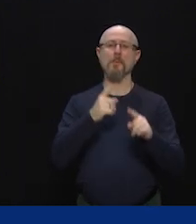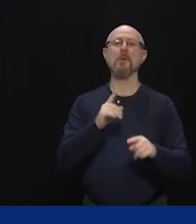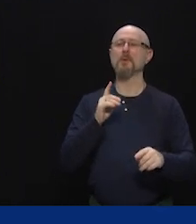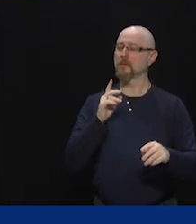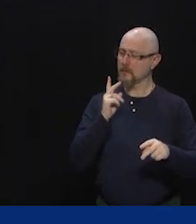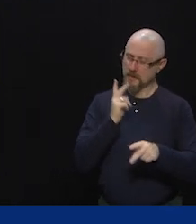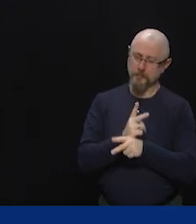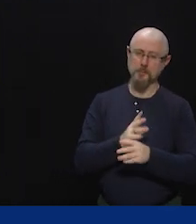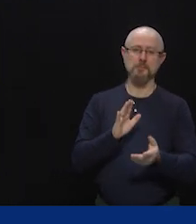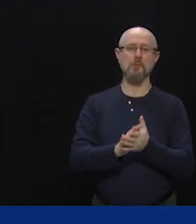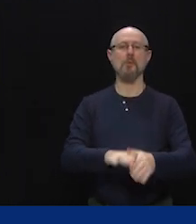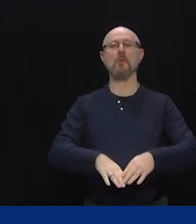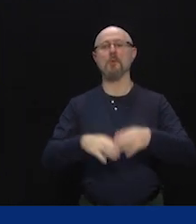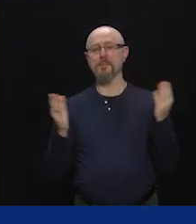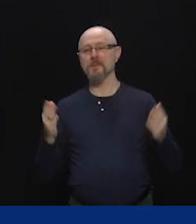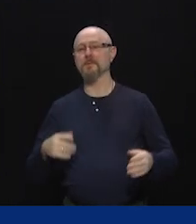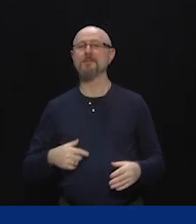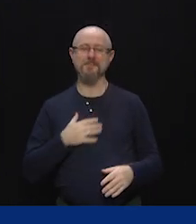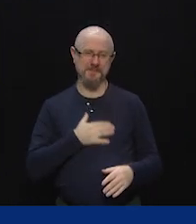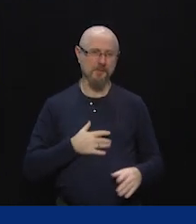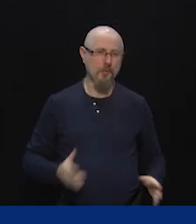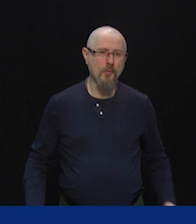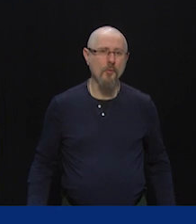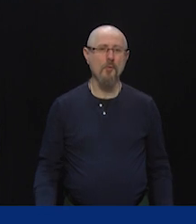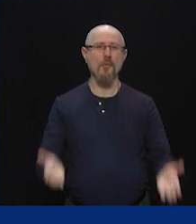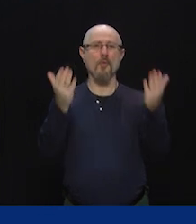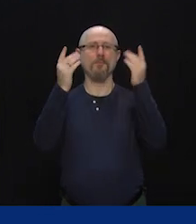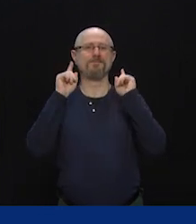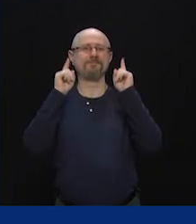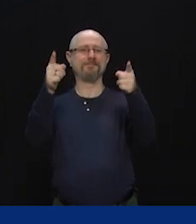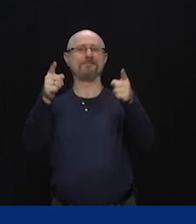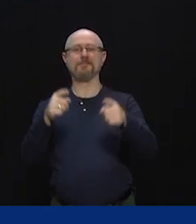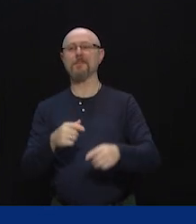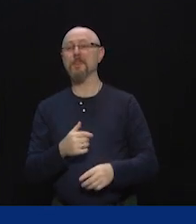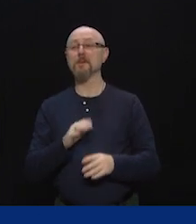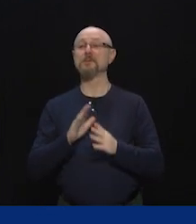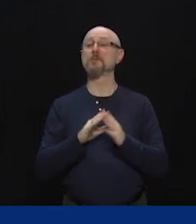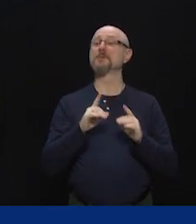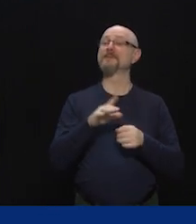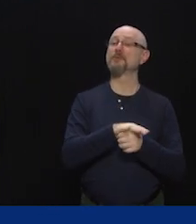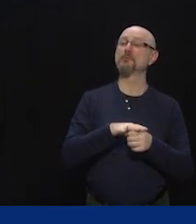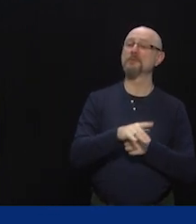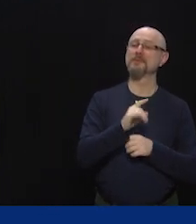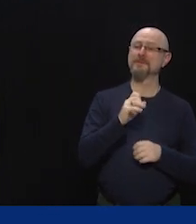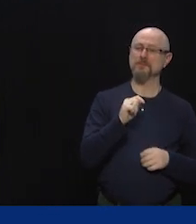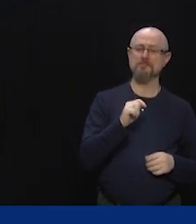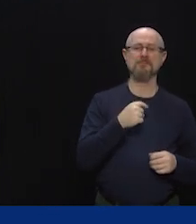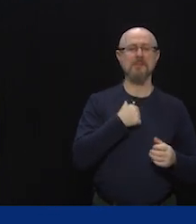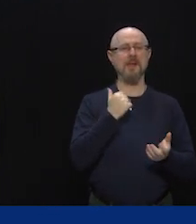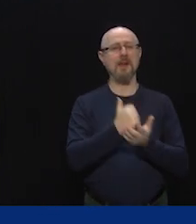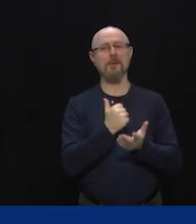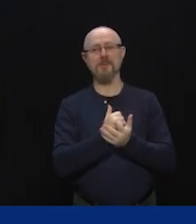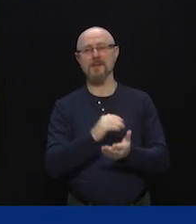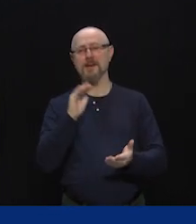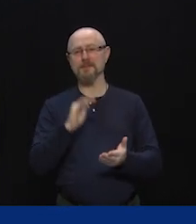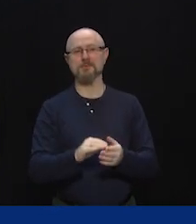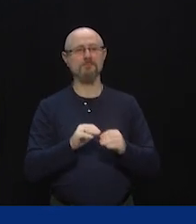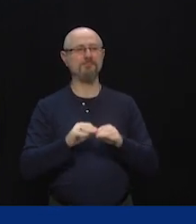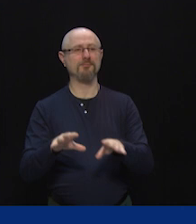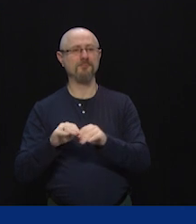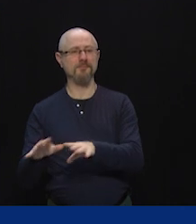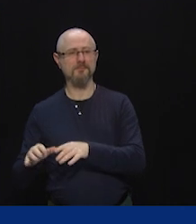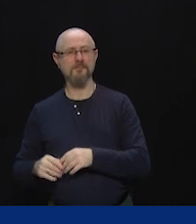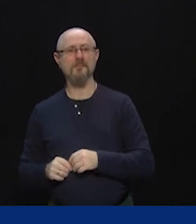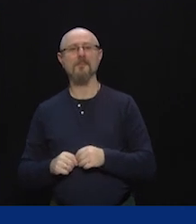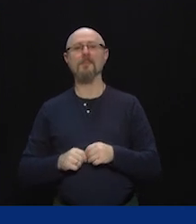break, and school districts encouraging you to do your best efforts to help limit the transmission. And what we're talking about is